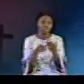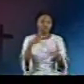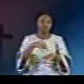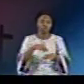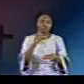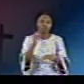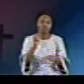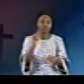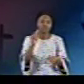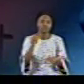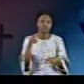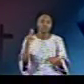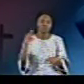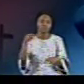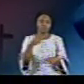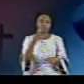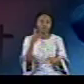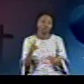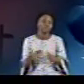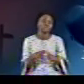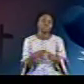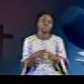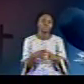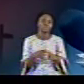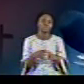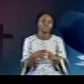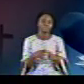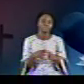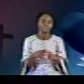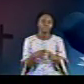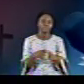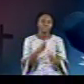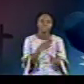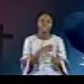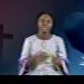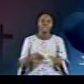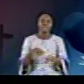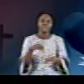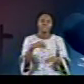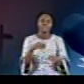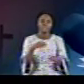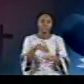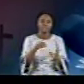side. And from that time, everything was disappeared. Praise the Lord.